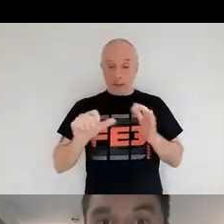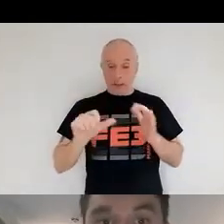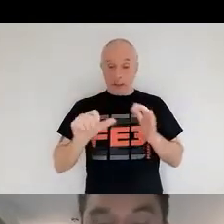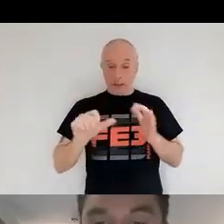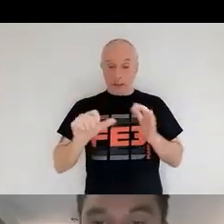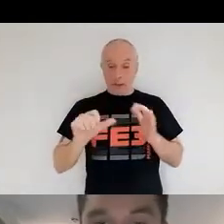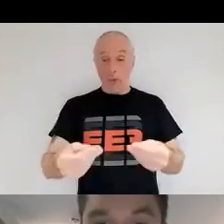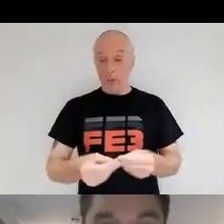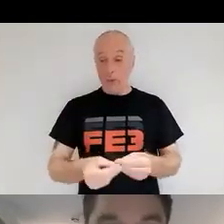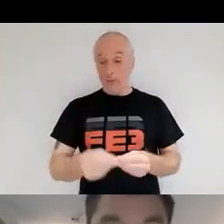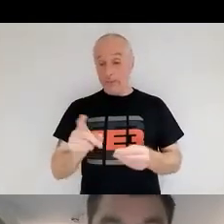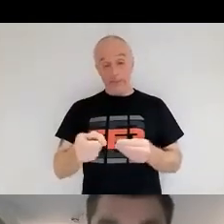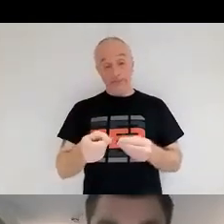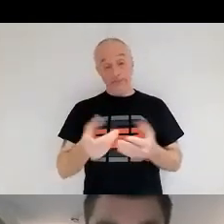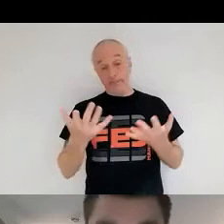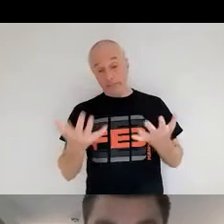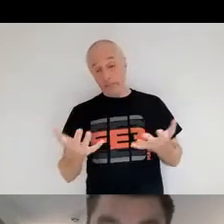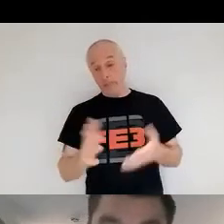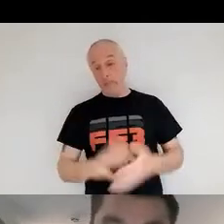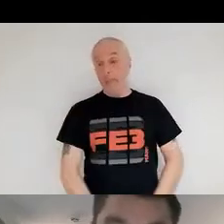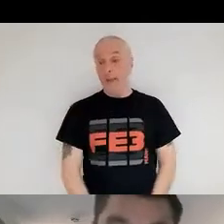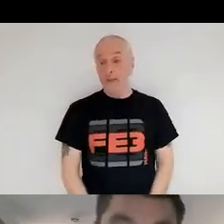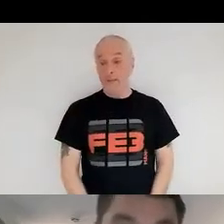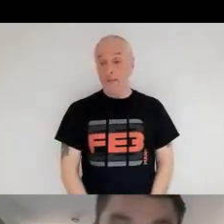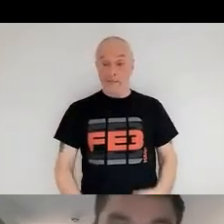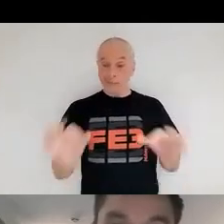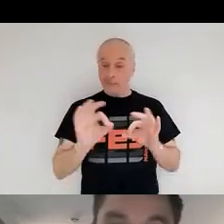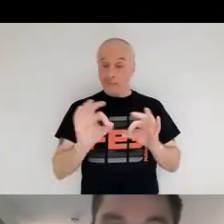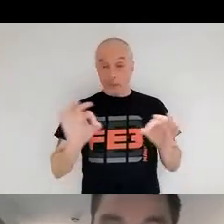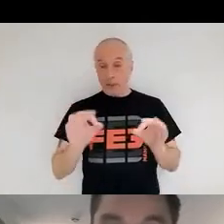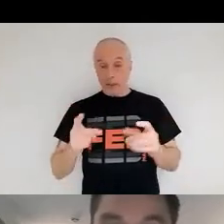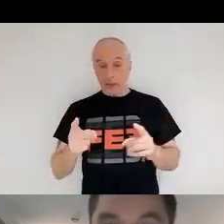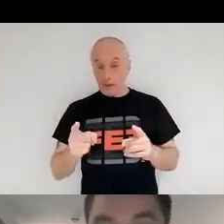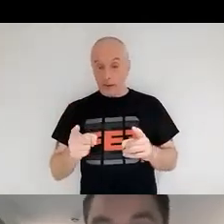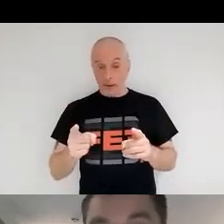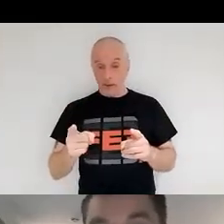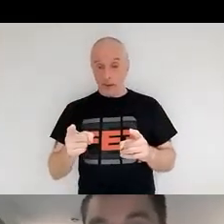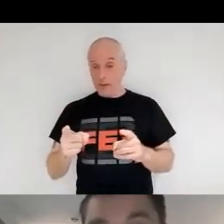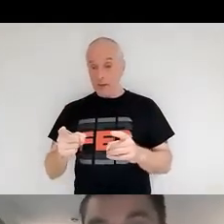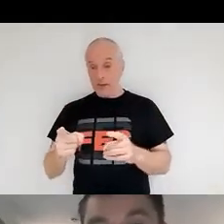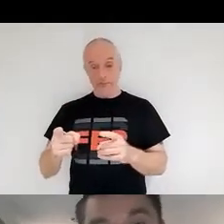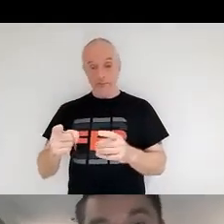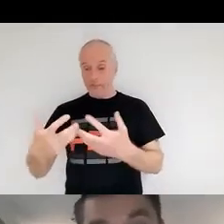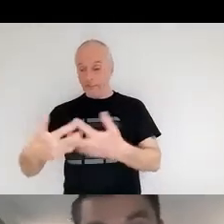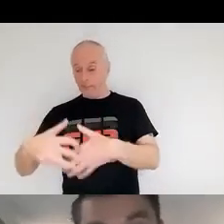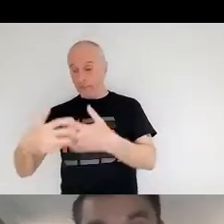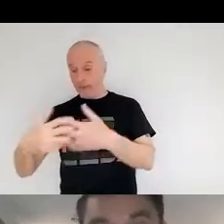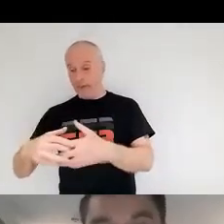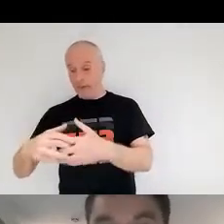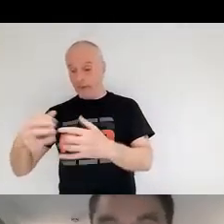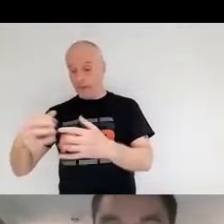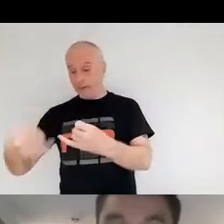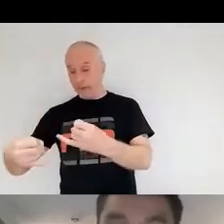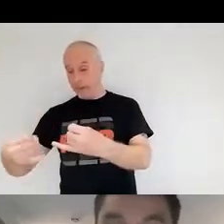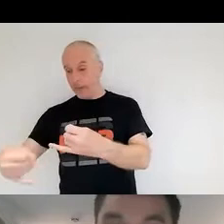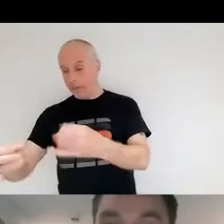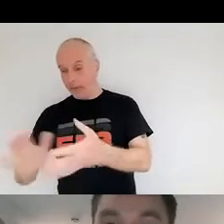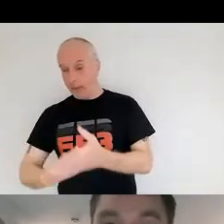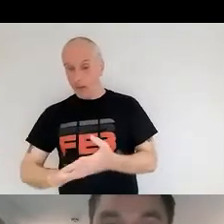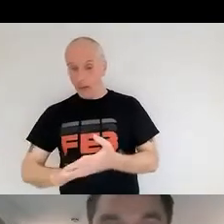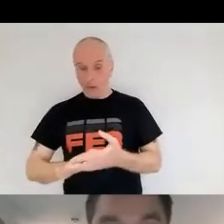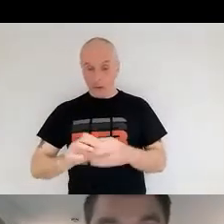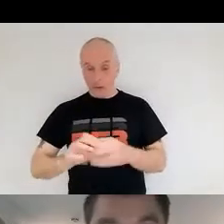saw. So we didn't see any increase in the failure rate of appliances or in the leaks from the network or any call